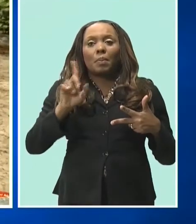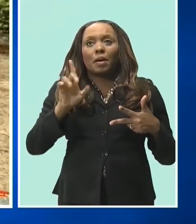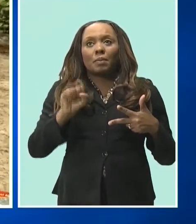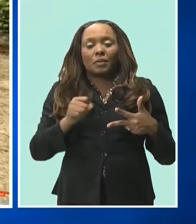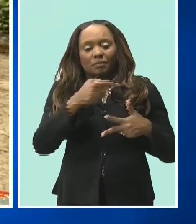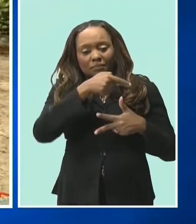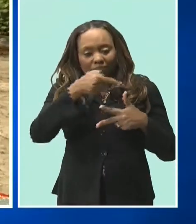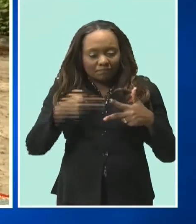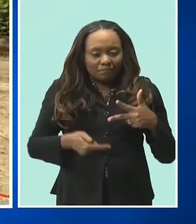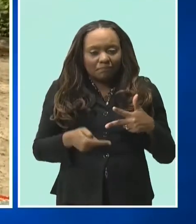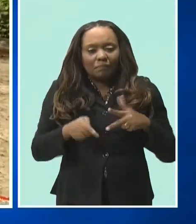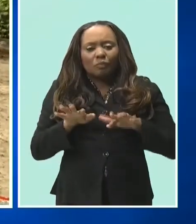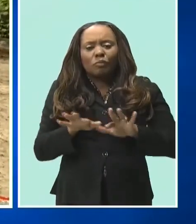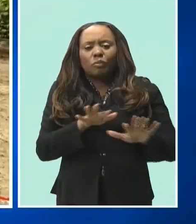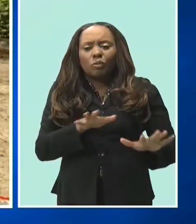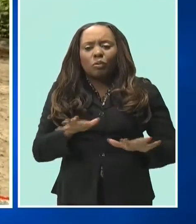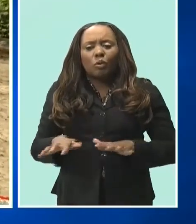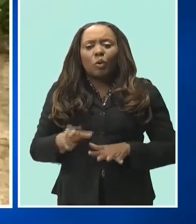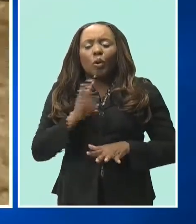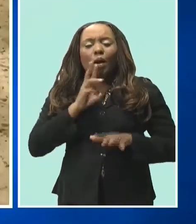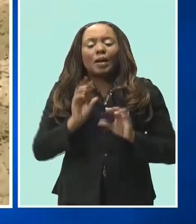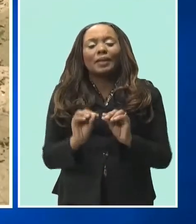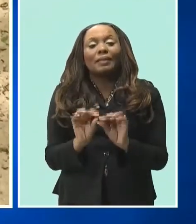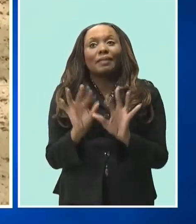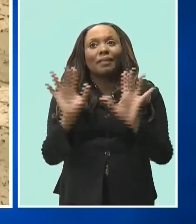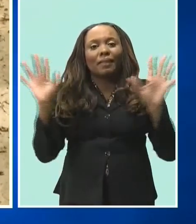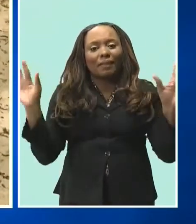are calm and the waters are very clear.